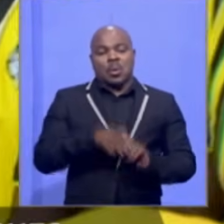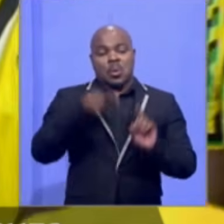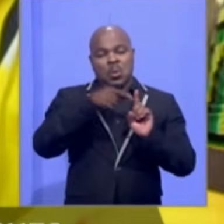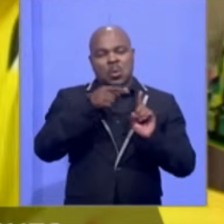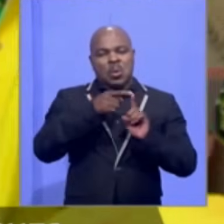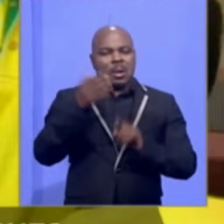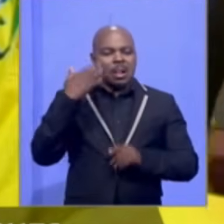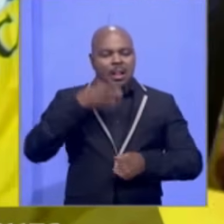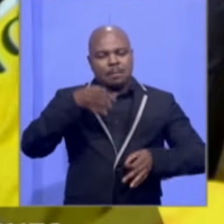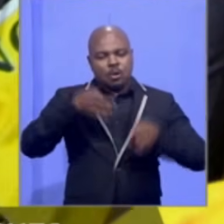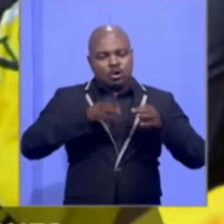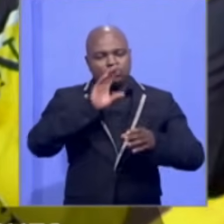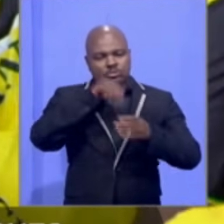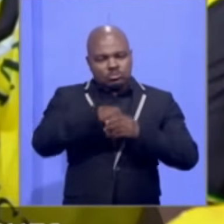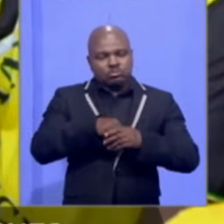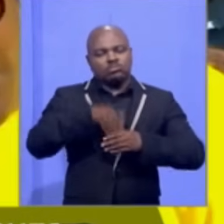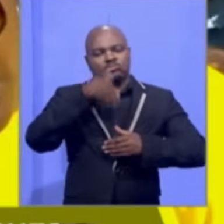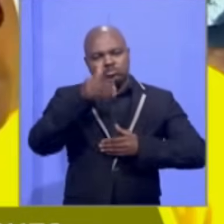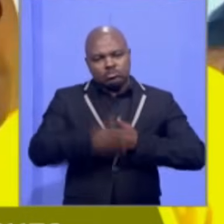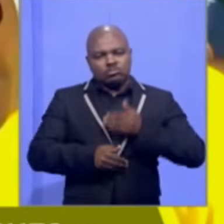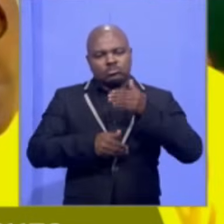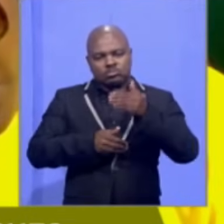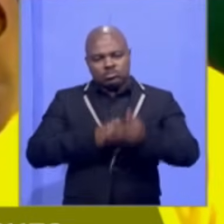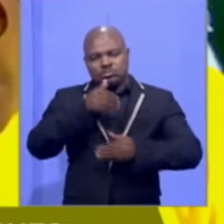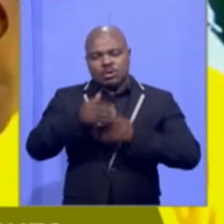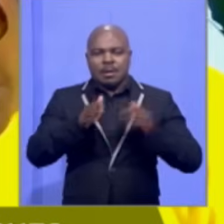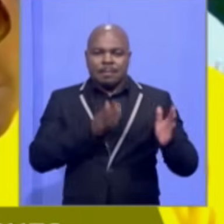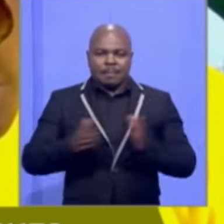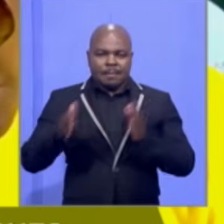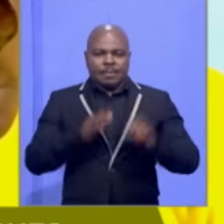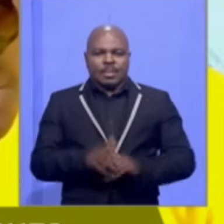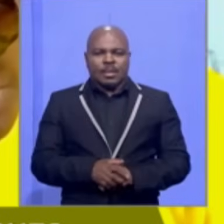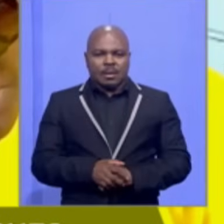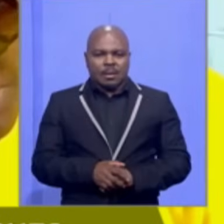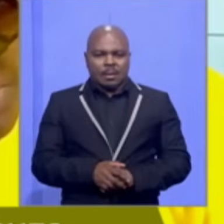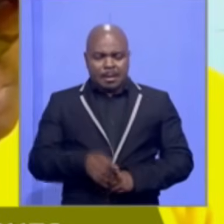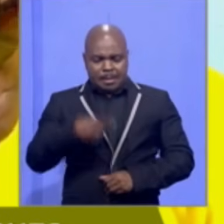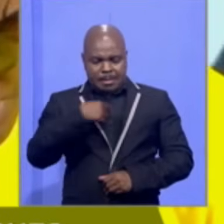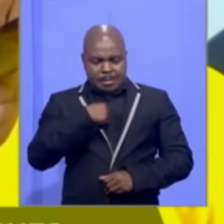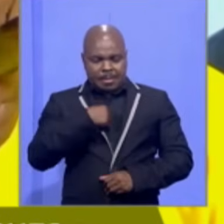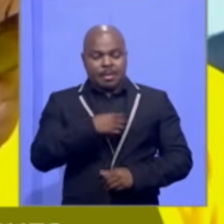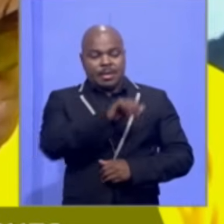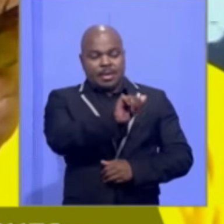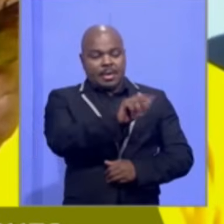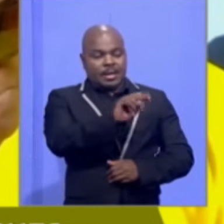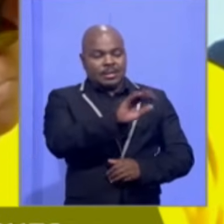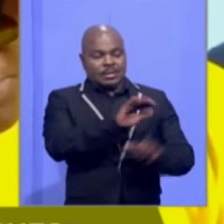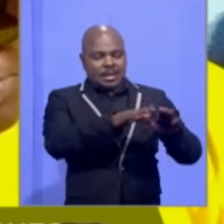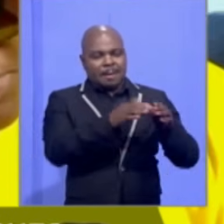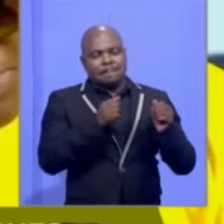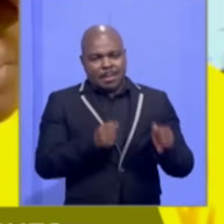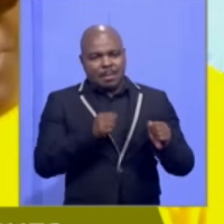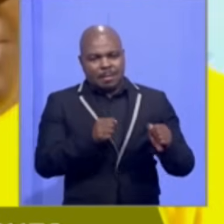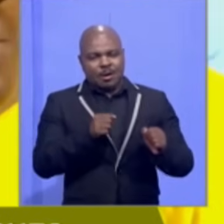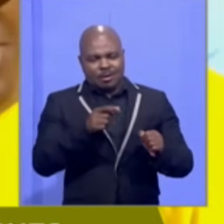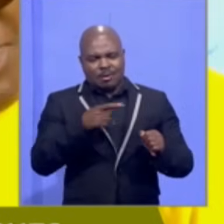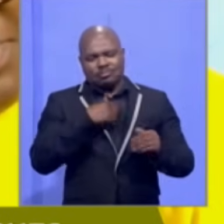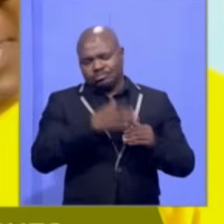dipolotiking mme o itukisetsa leeto le tlang. I'm still with the ANC for the longest time you can think